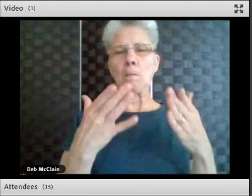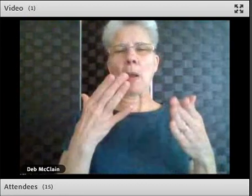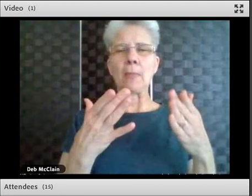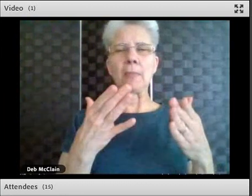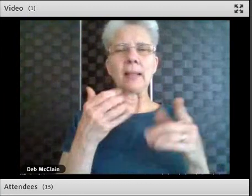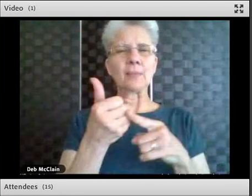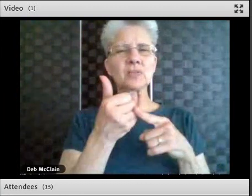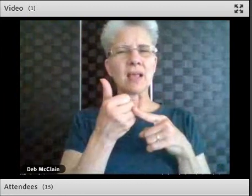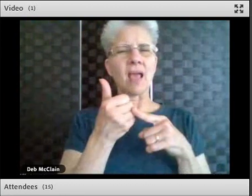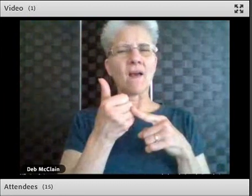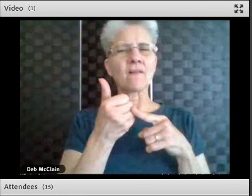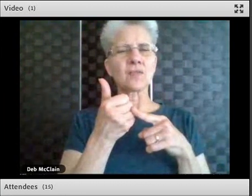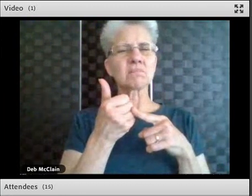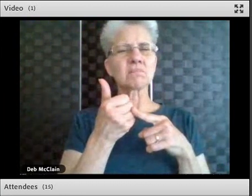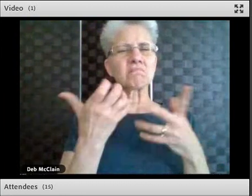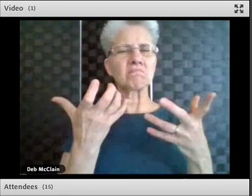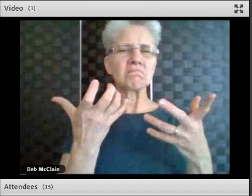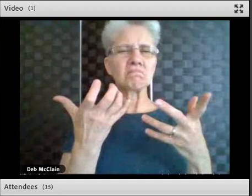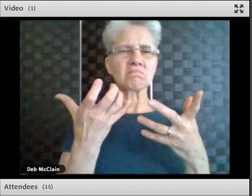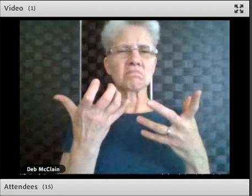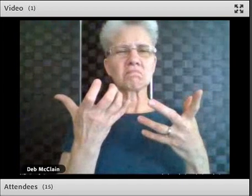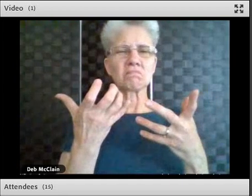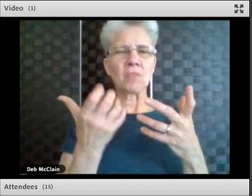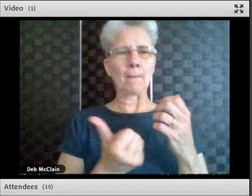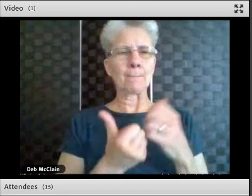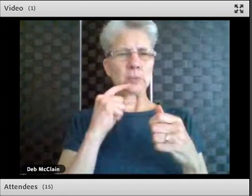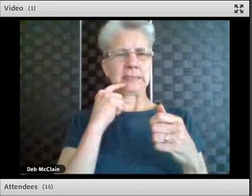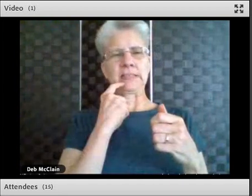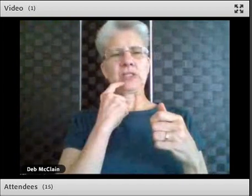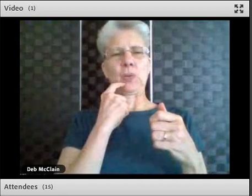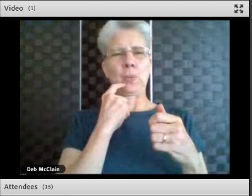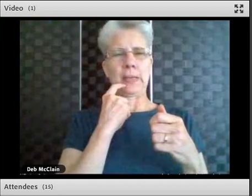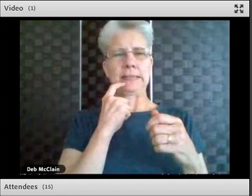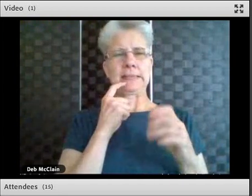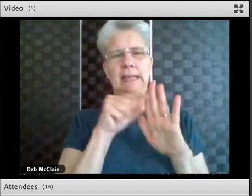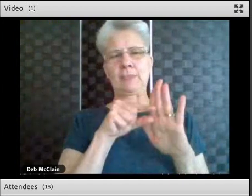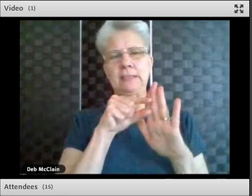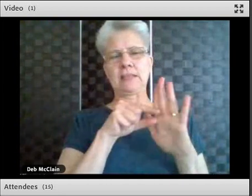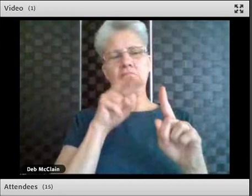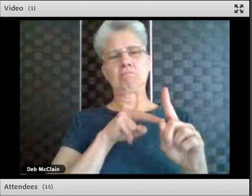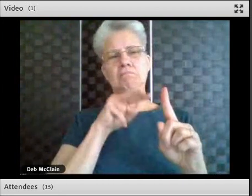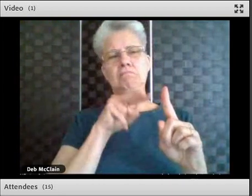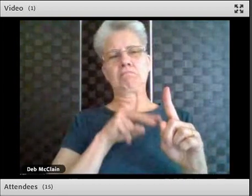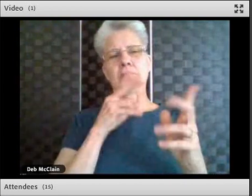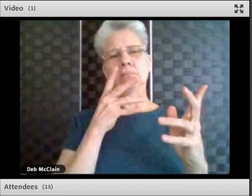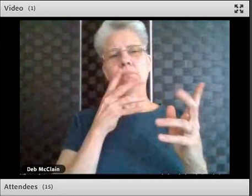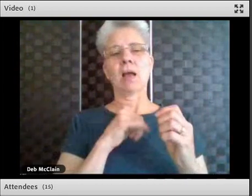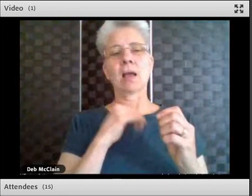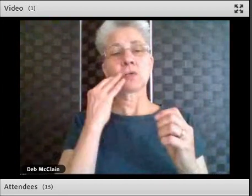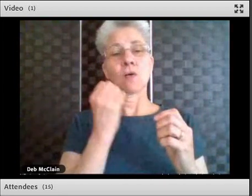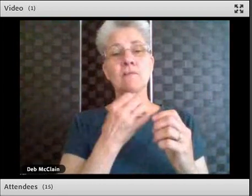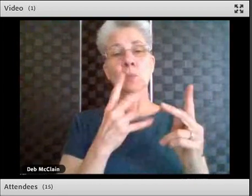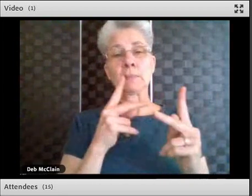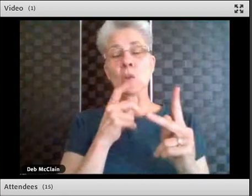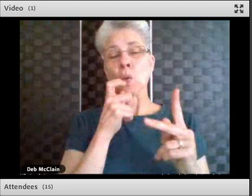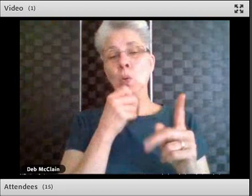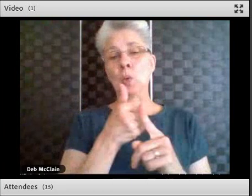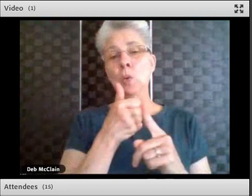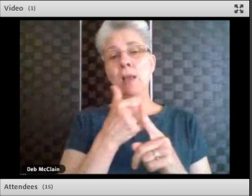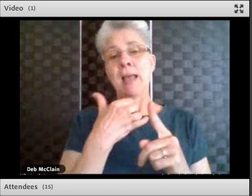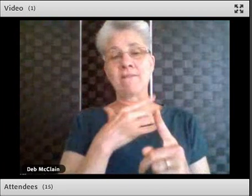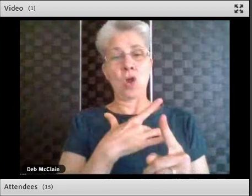probably face the most serious skepticism. I know a couple of people who